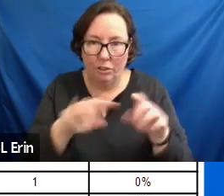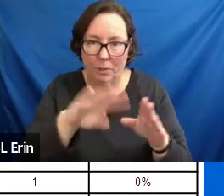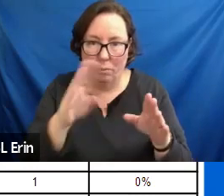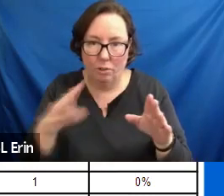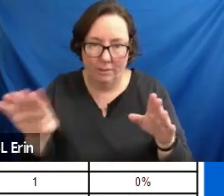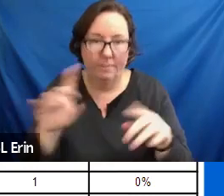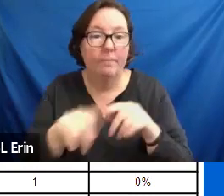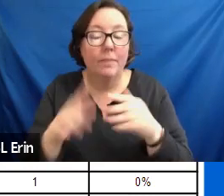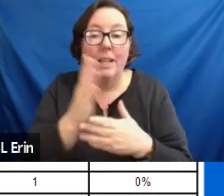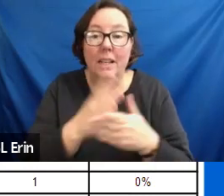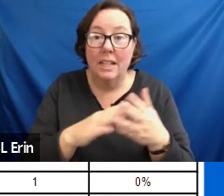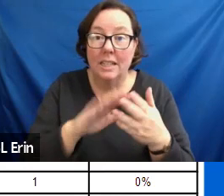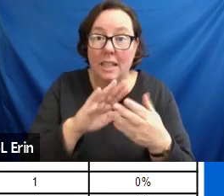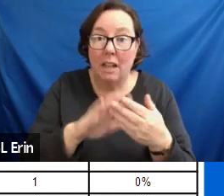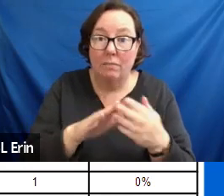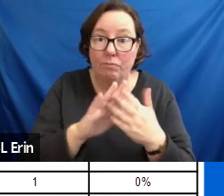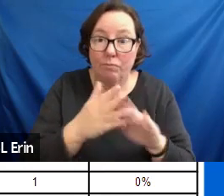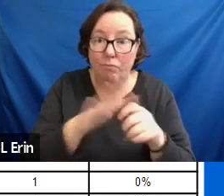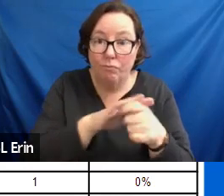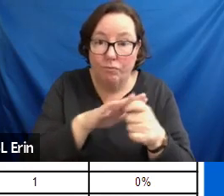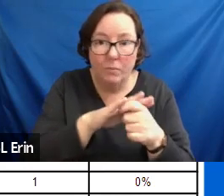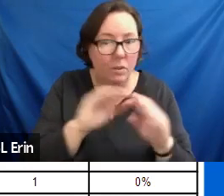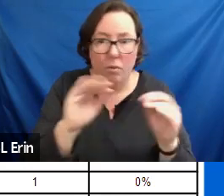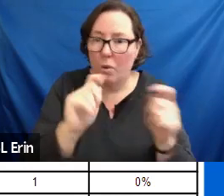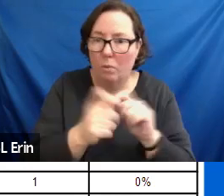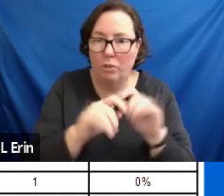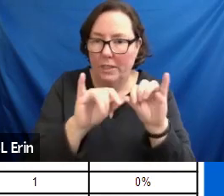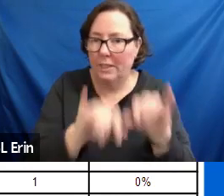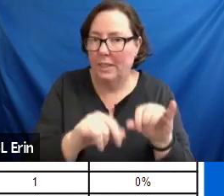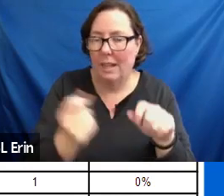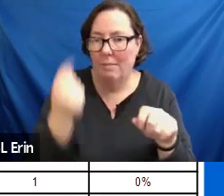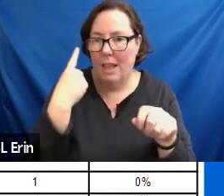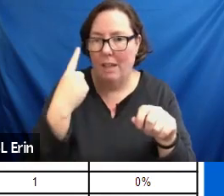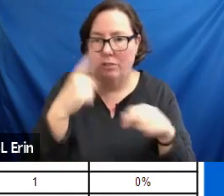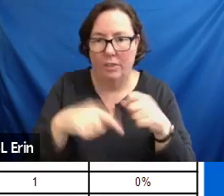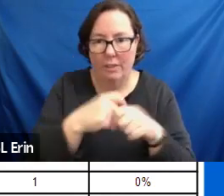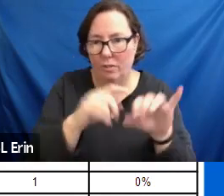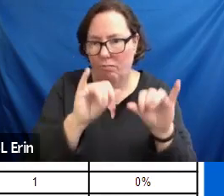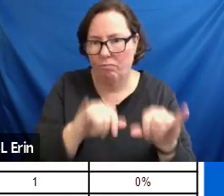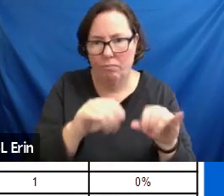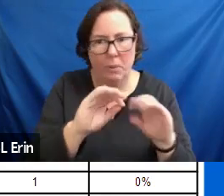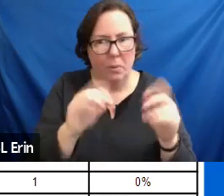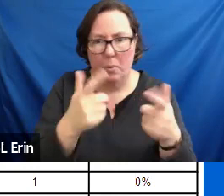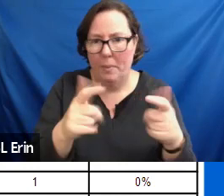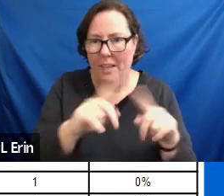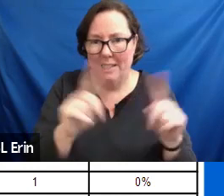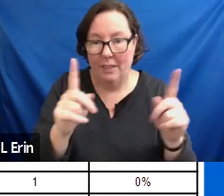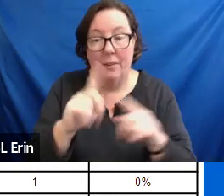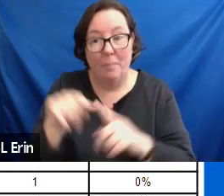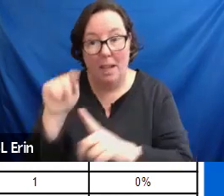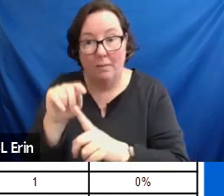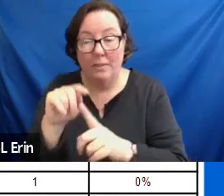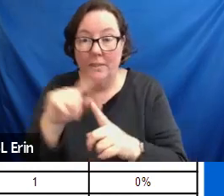there was little to no change in terms of the number of invitations received this year. But what we did know is that the zip codes with